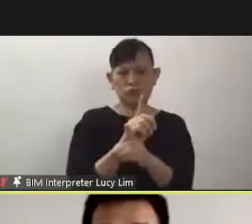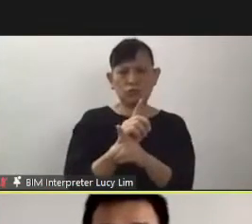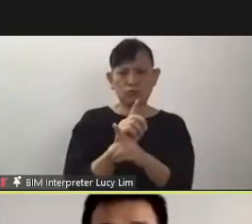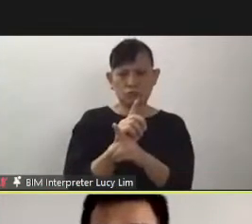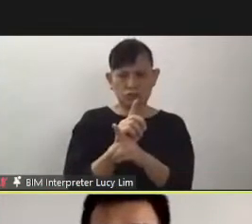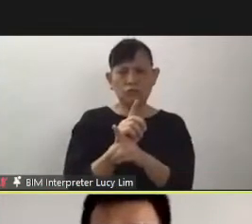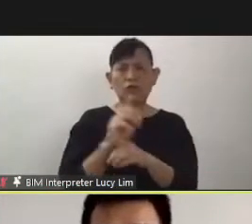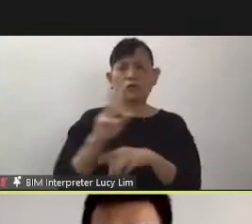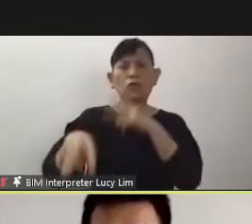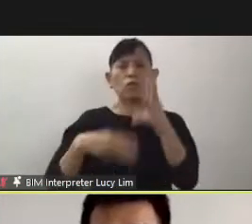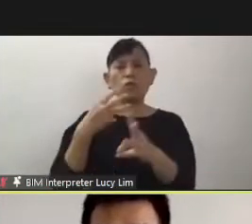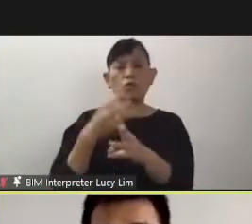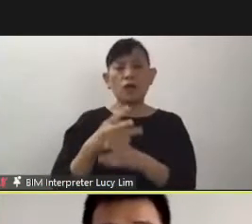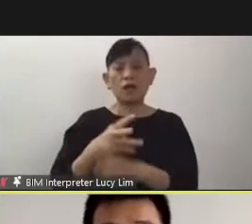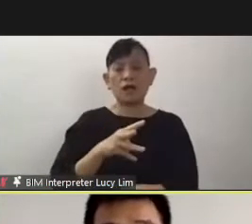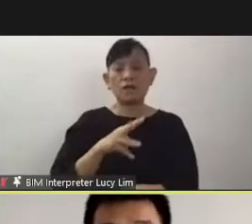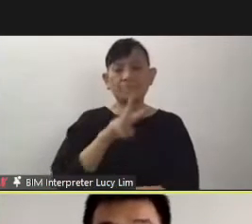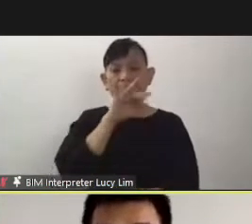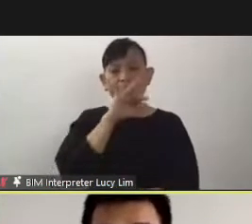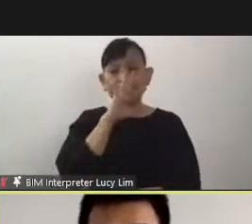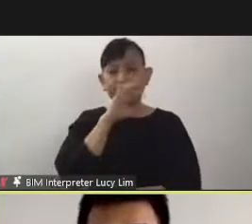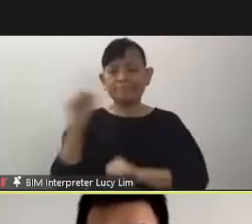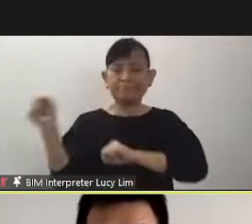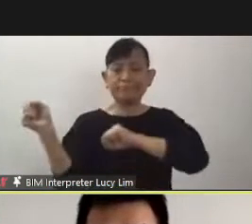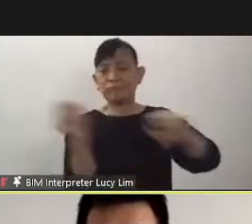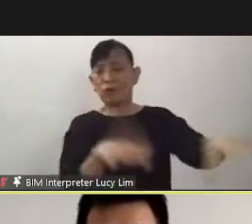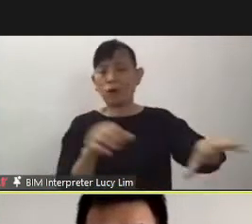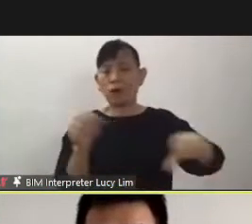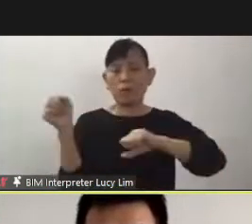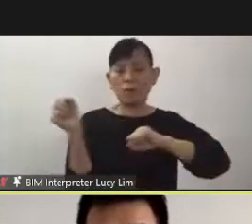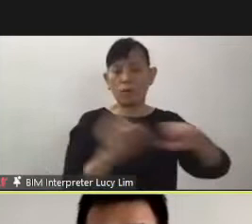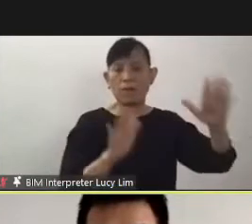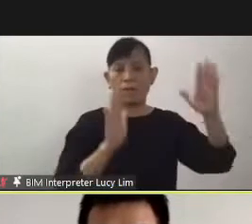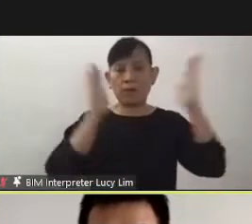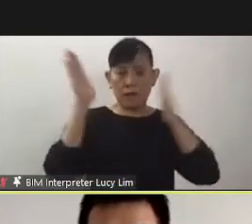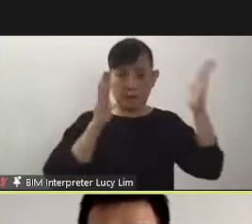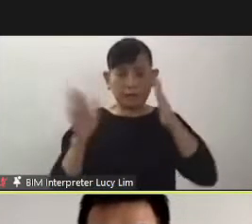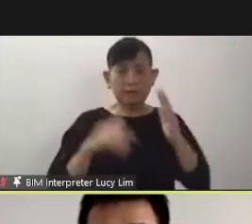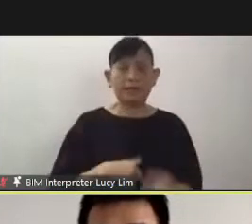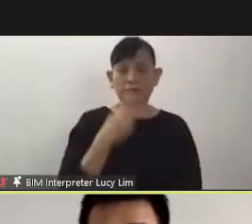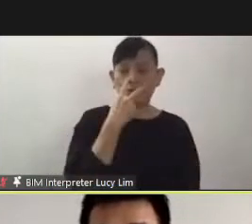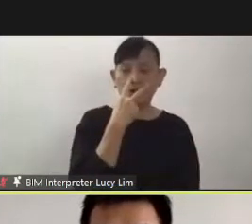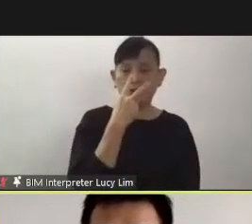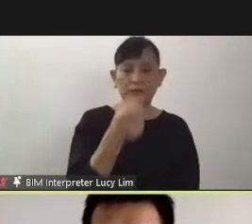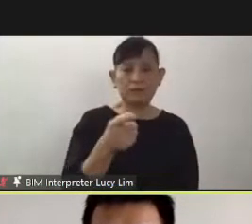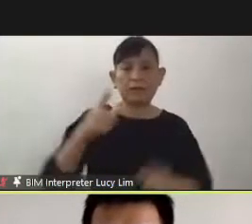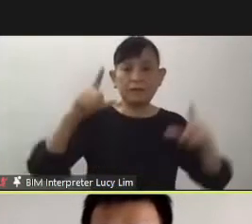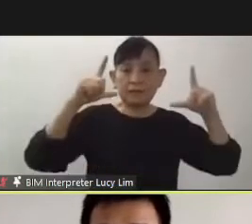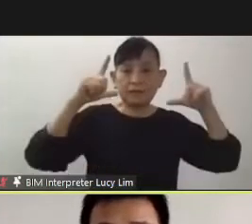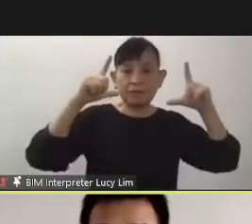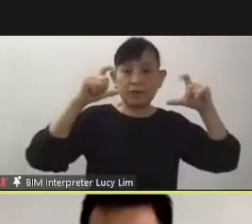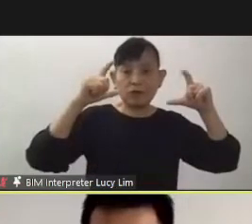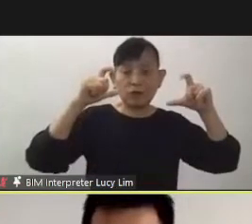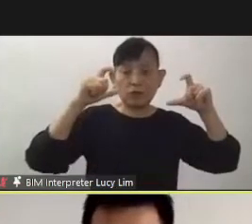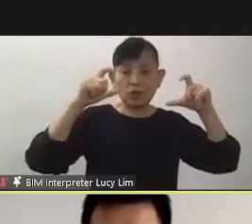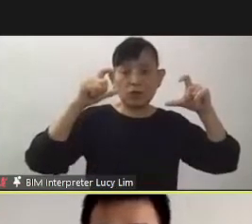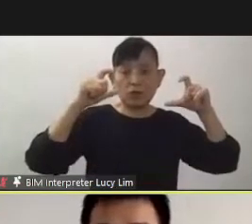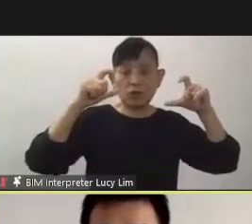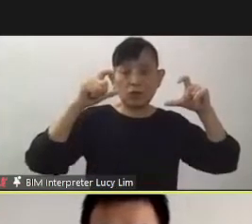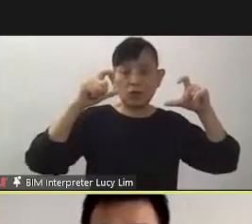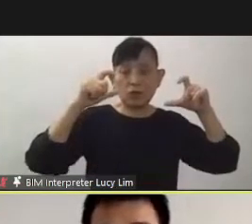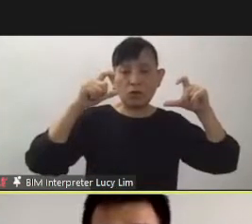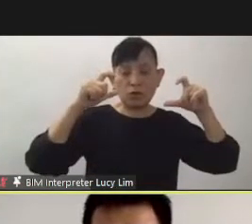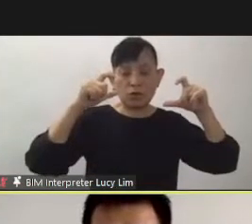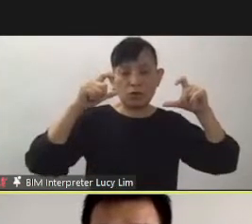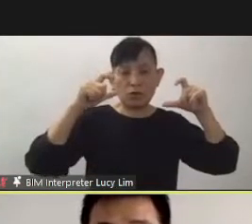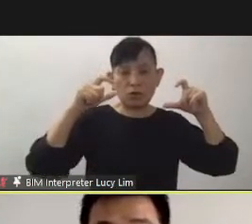ground. So this is what we can see right now. Okay, this is the photo that we got from in a